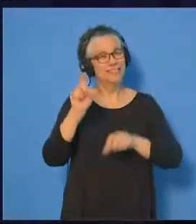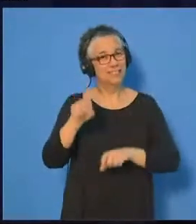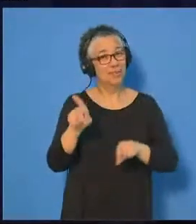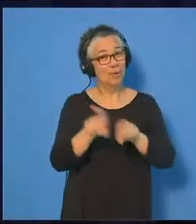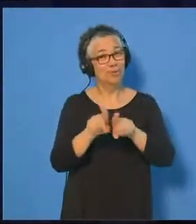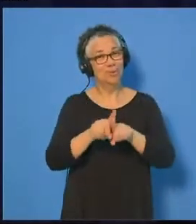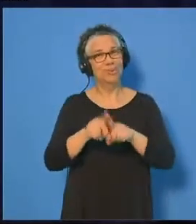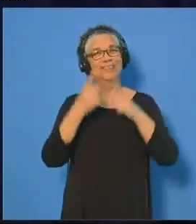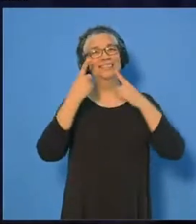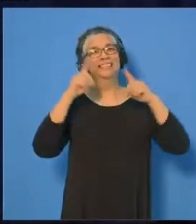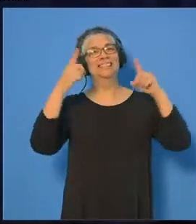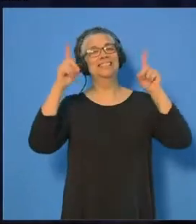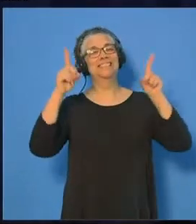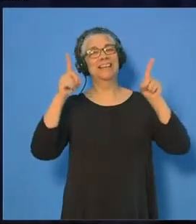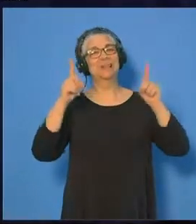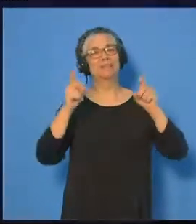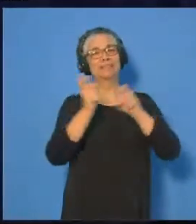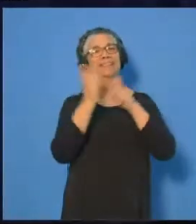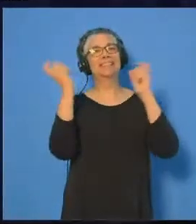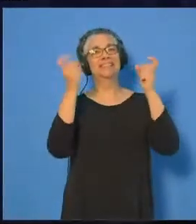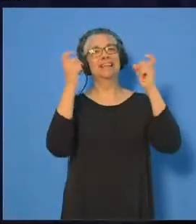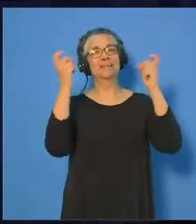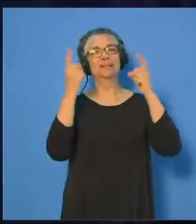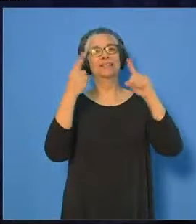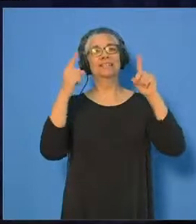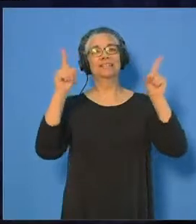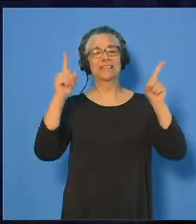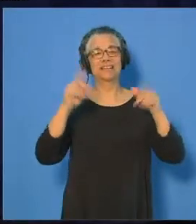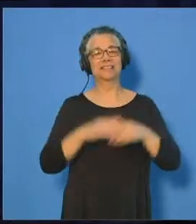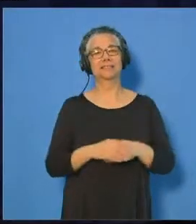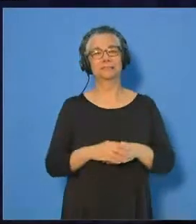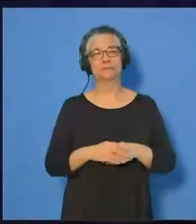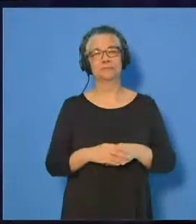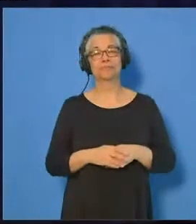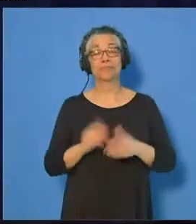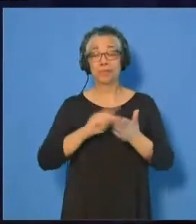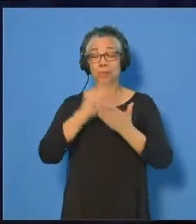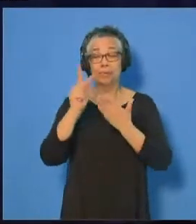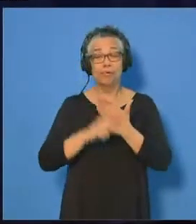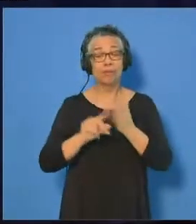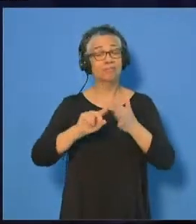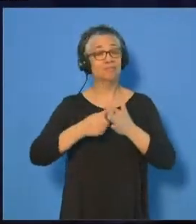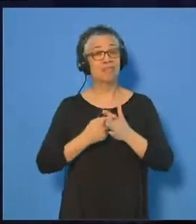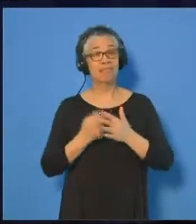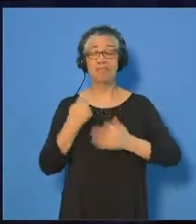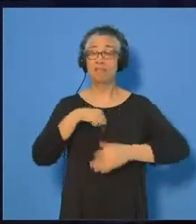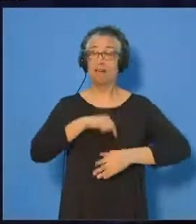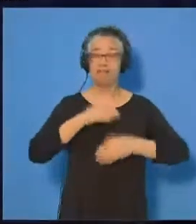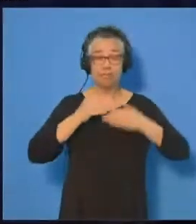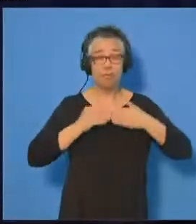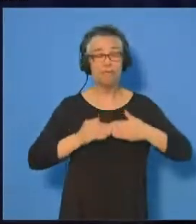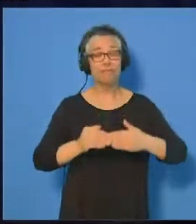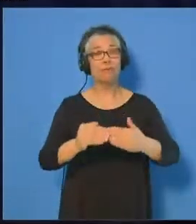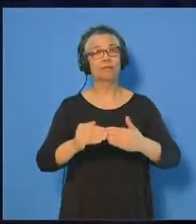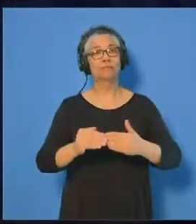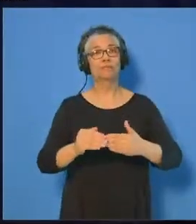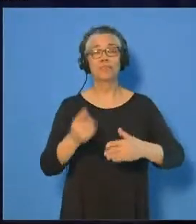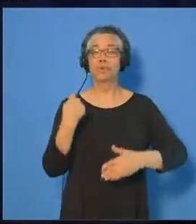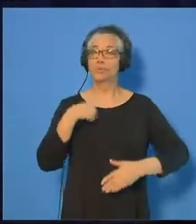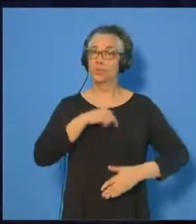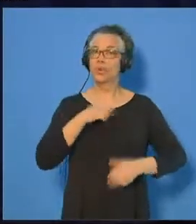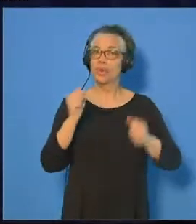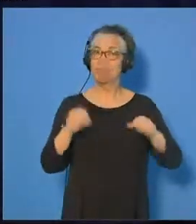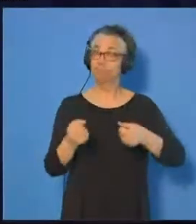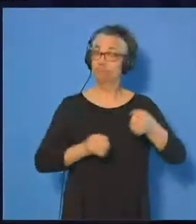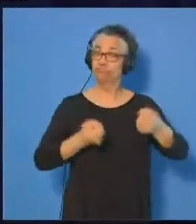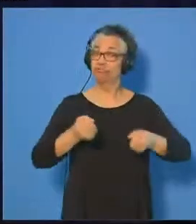The success of getting a program up like that running, the success of us moving forward so that we can have drive-through testing in this